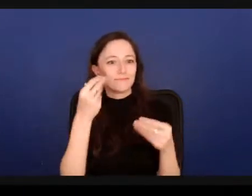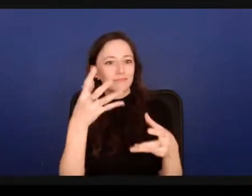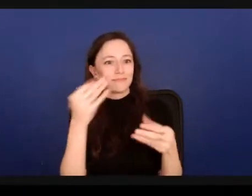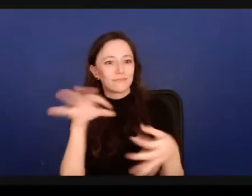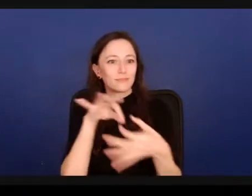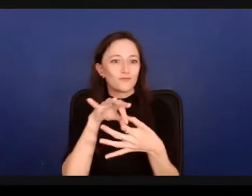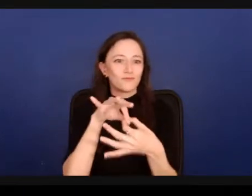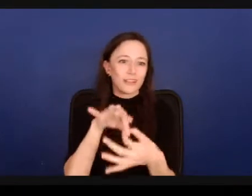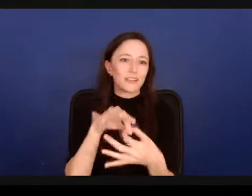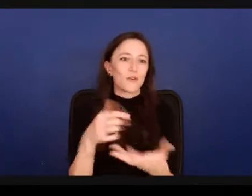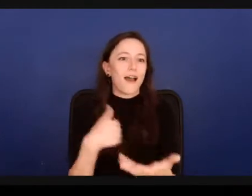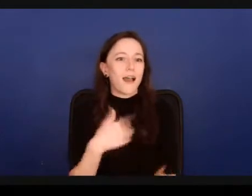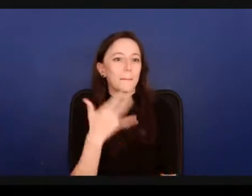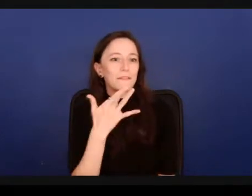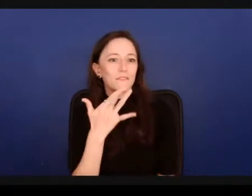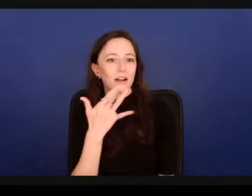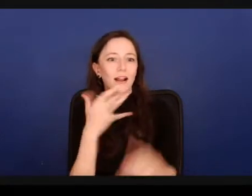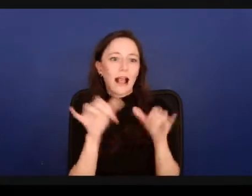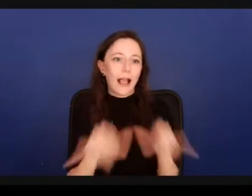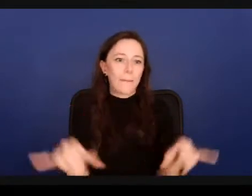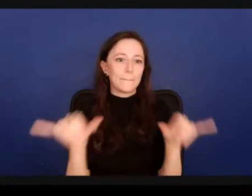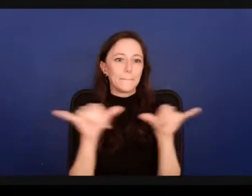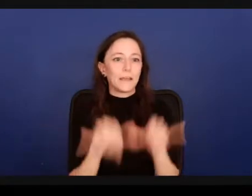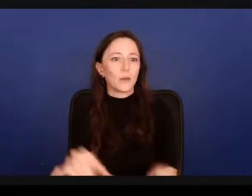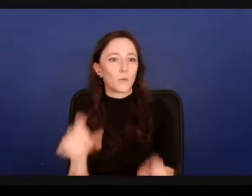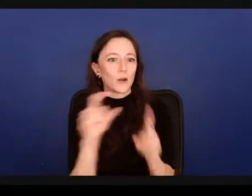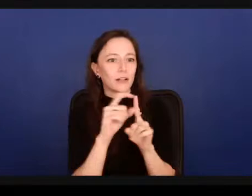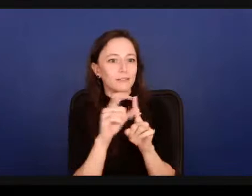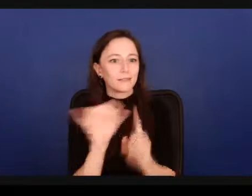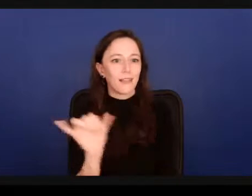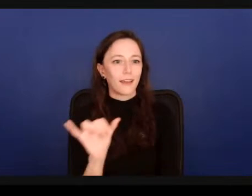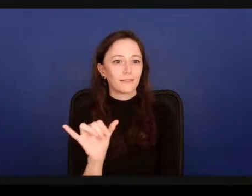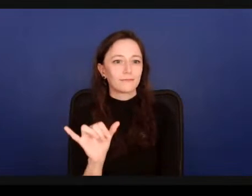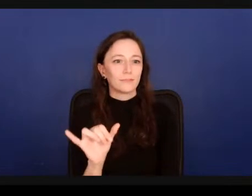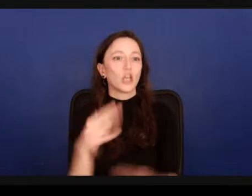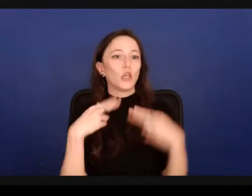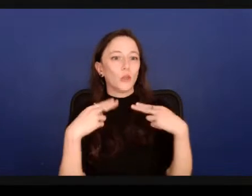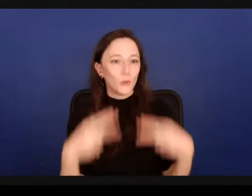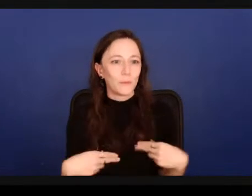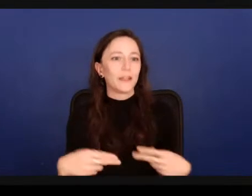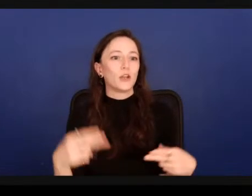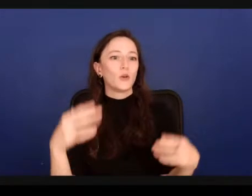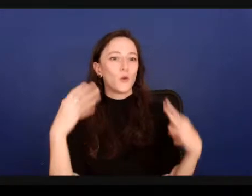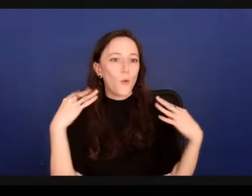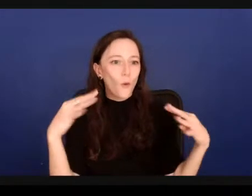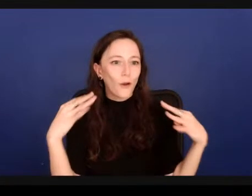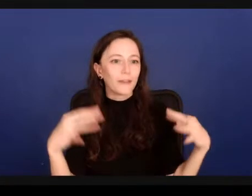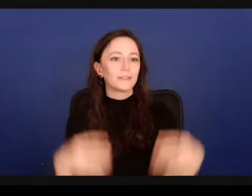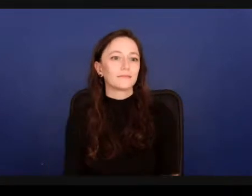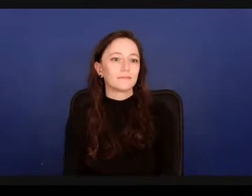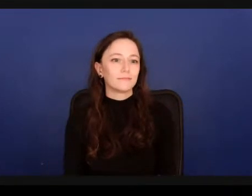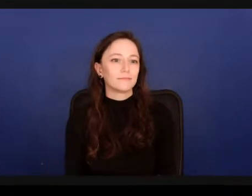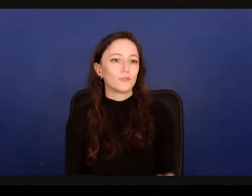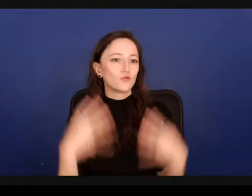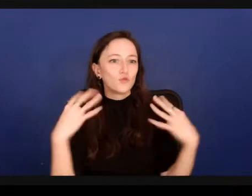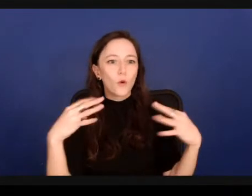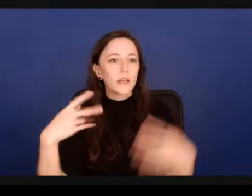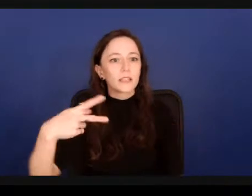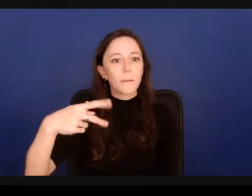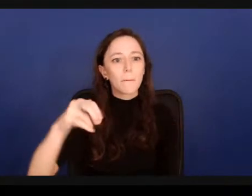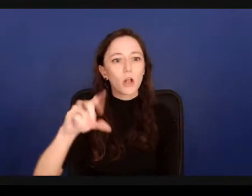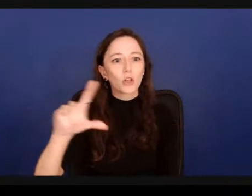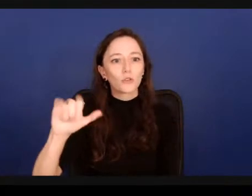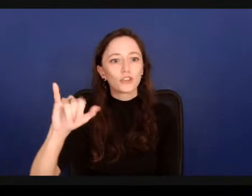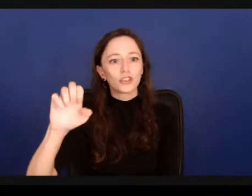Common terms, guys. Human noise pollution, whatever you want to call it, whatever you want to do with it. But yeah, I don't know. That's just